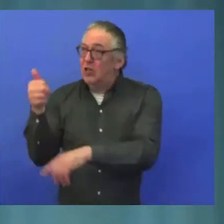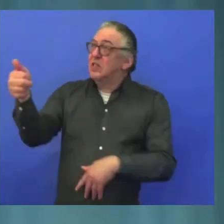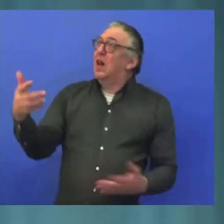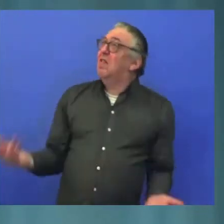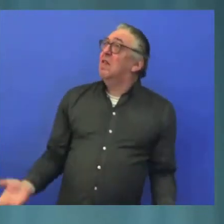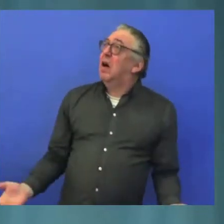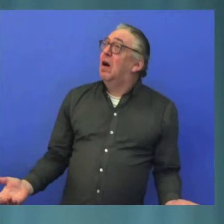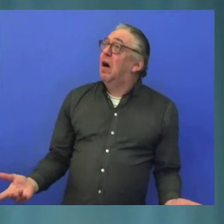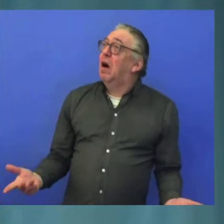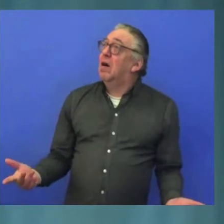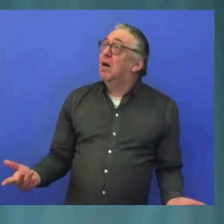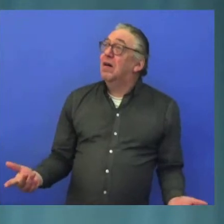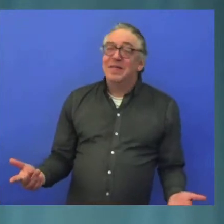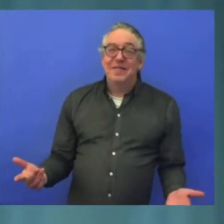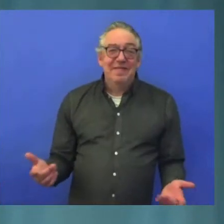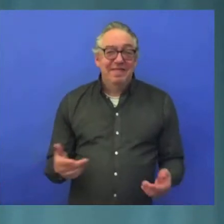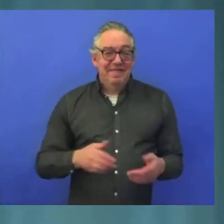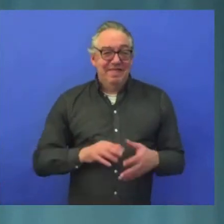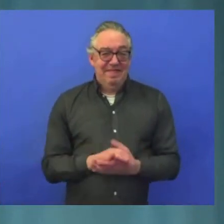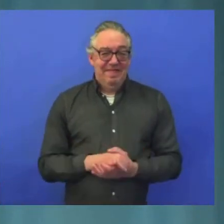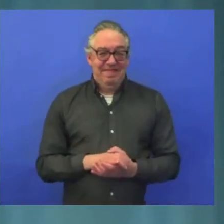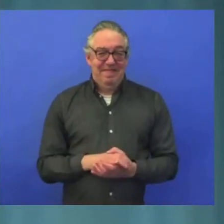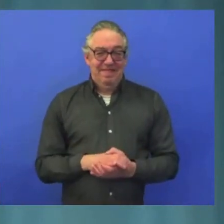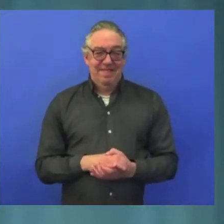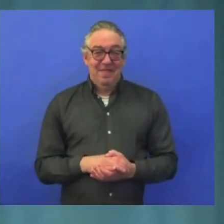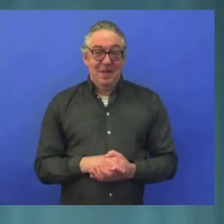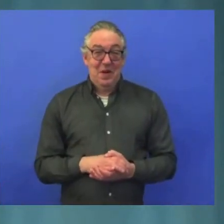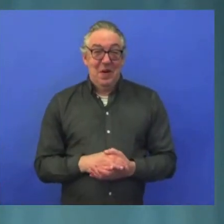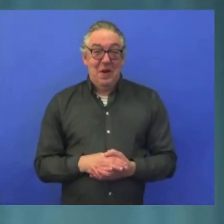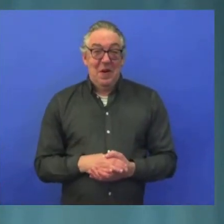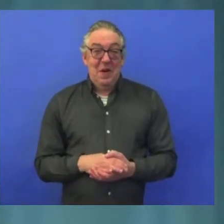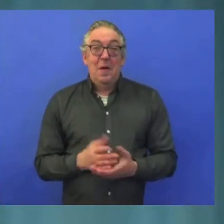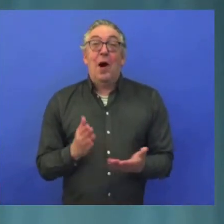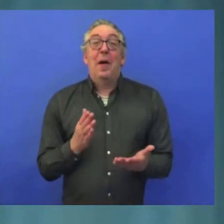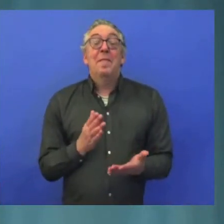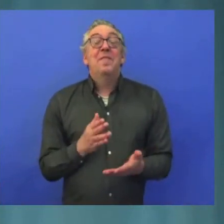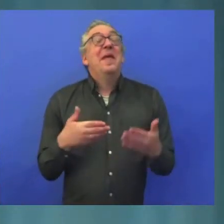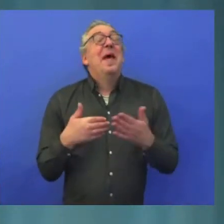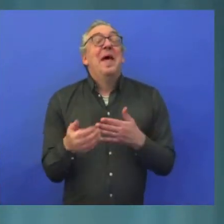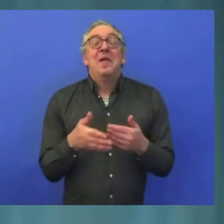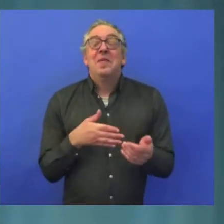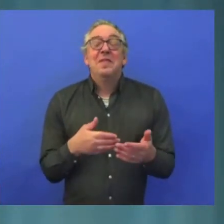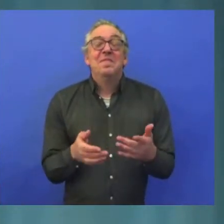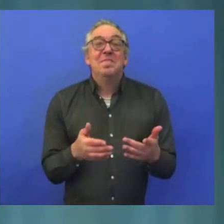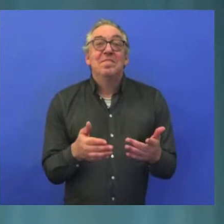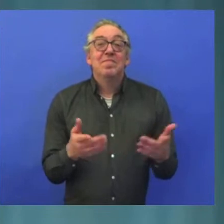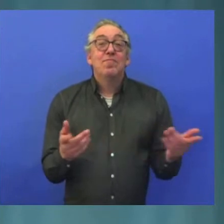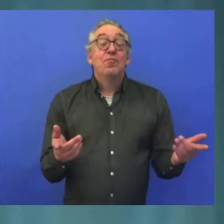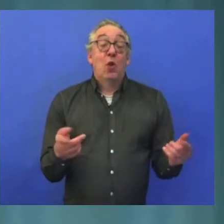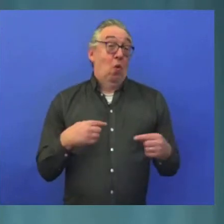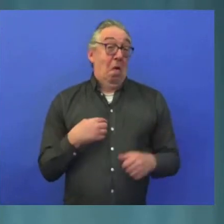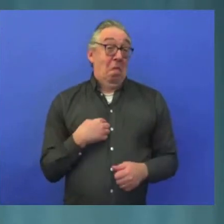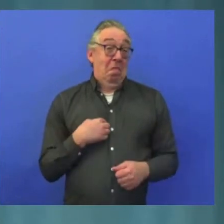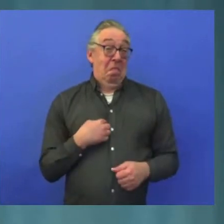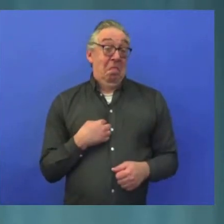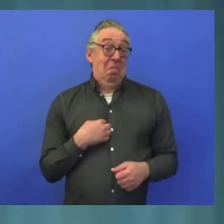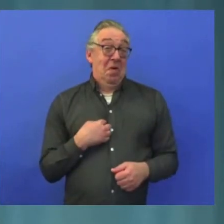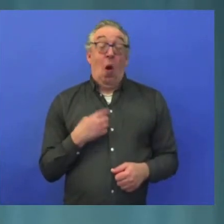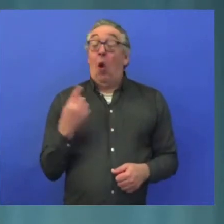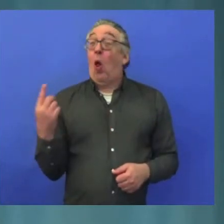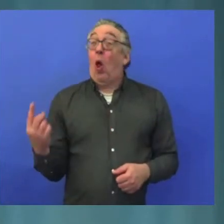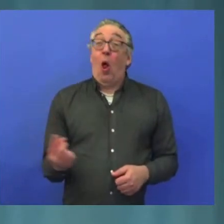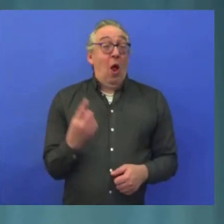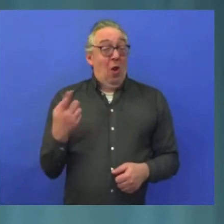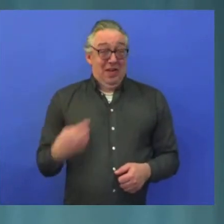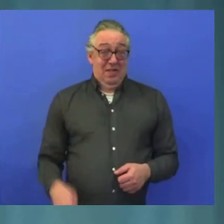here. And yeah, so I had always the technology that helps